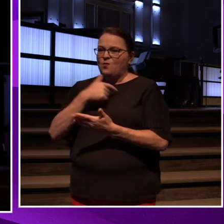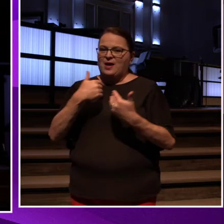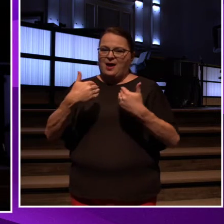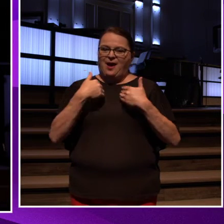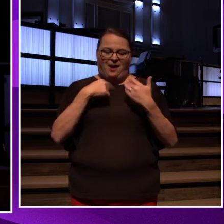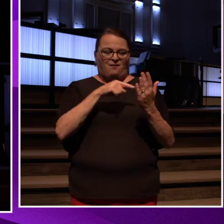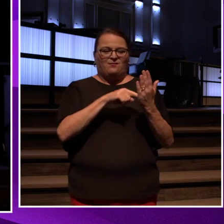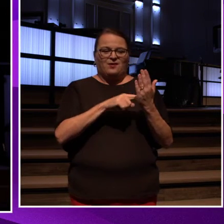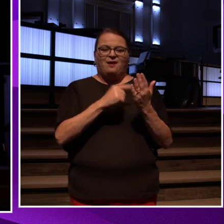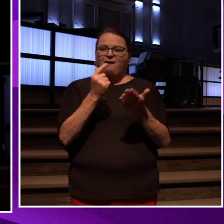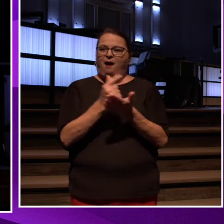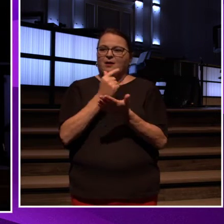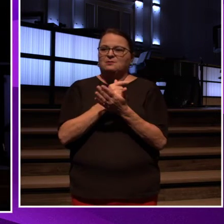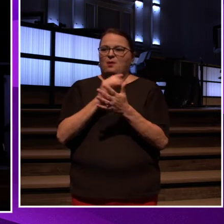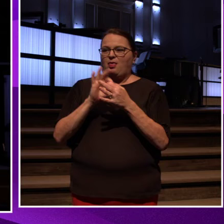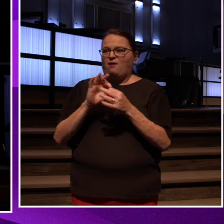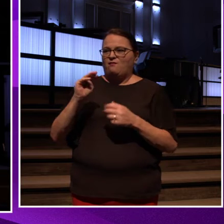Mark.